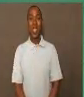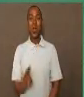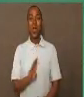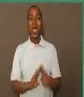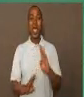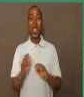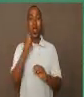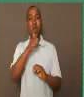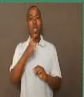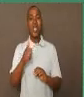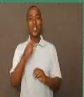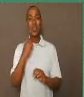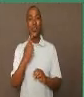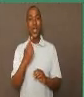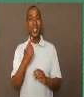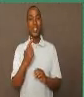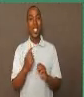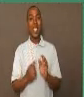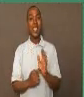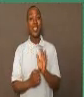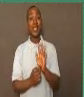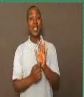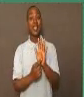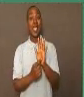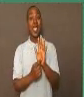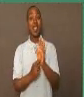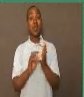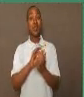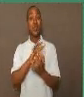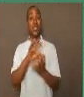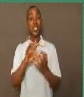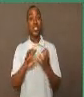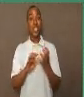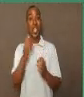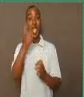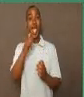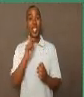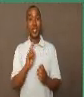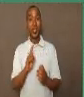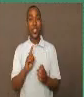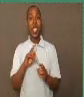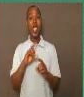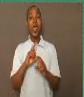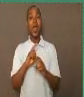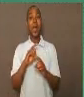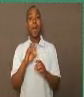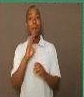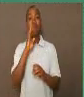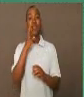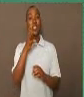Biogas is a flammable mixture of gases formed in anaerobic conditions